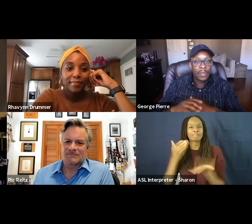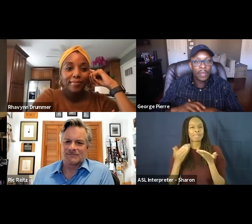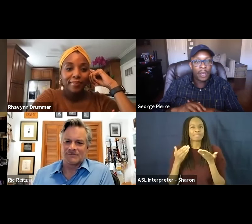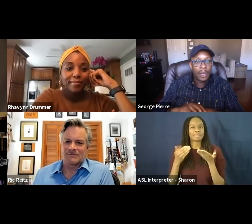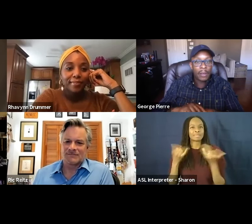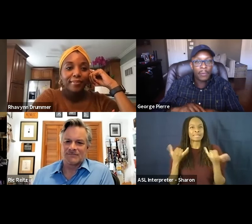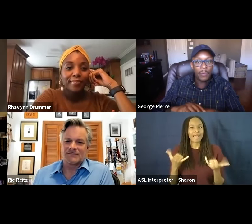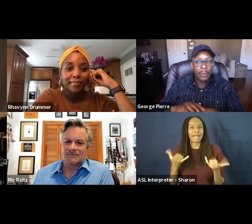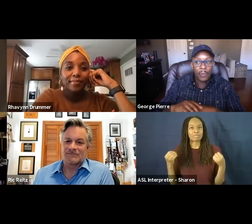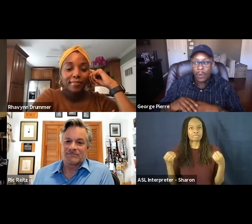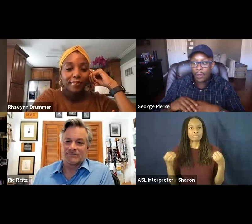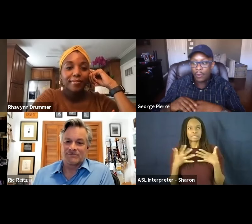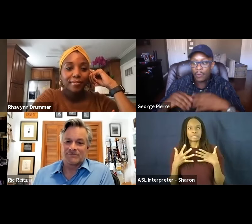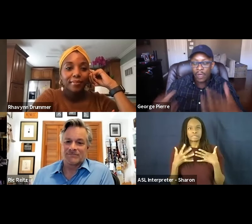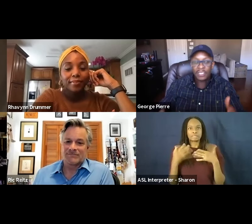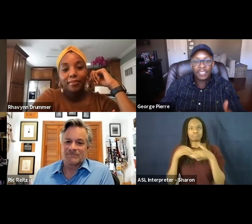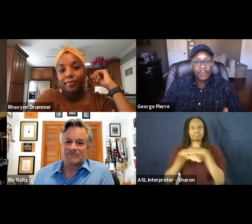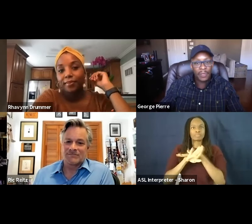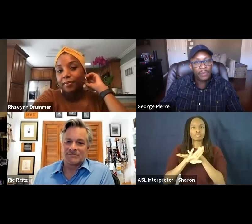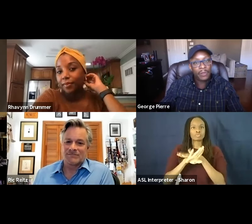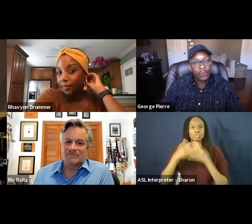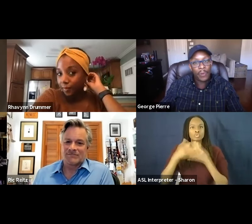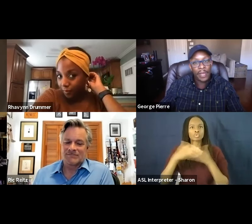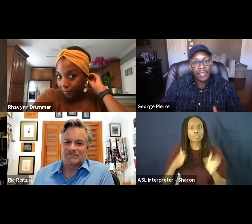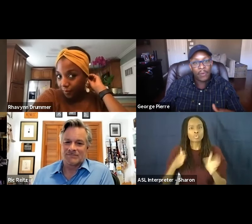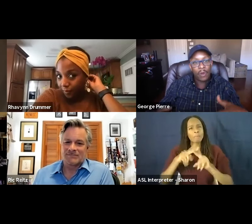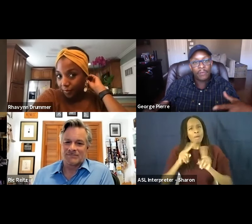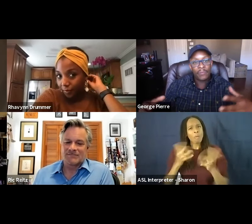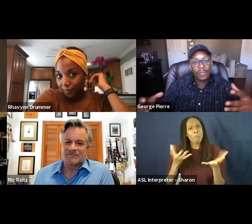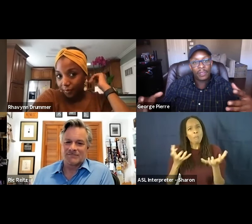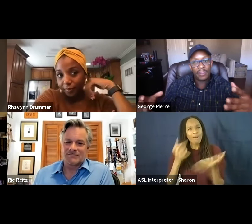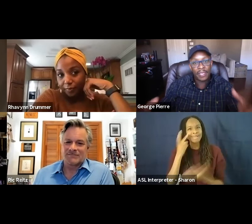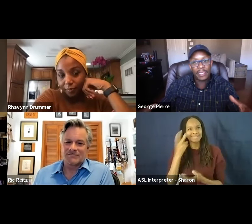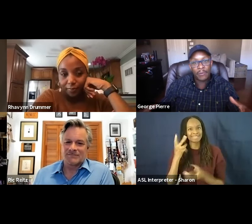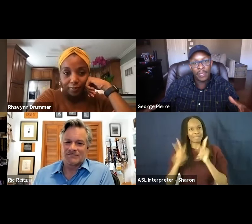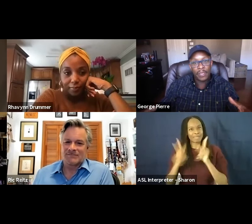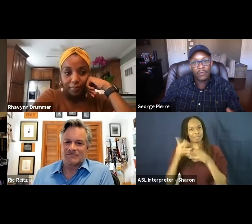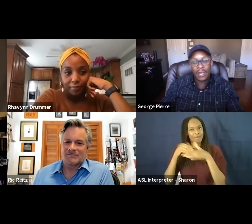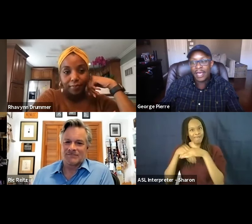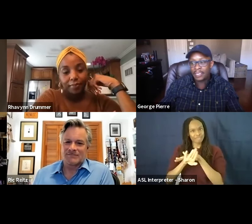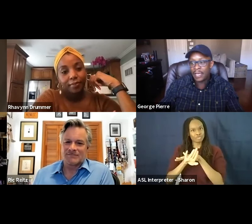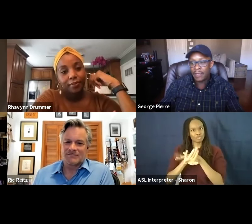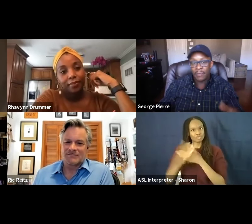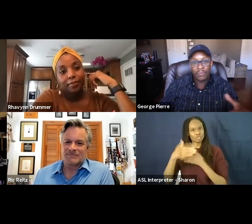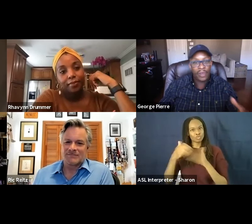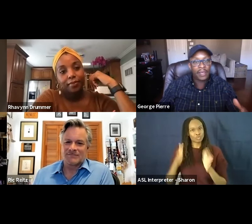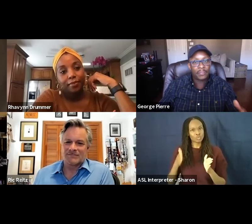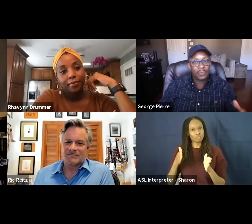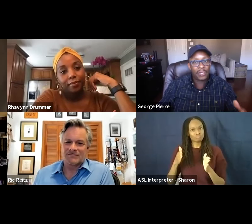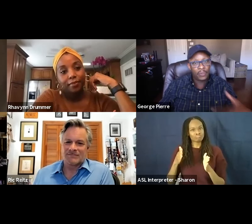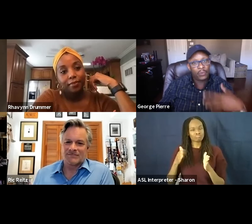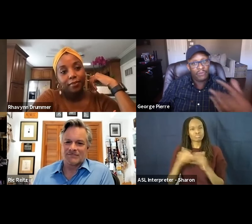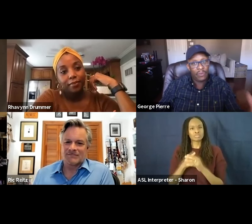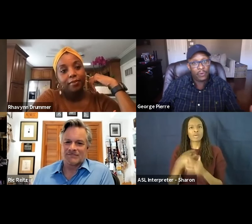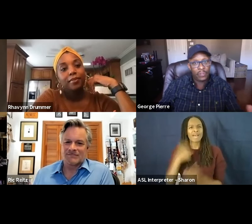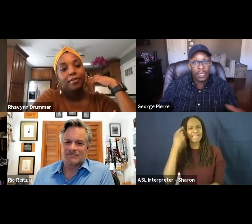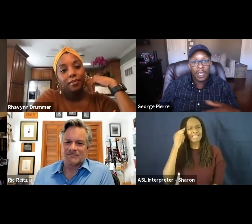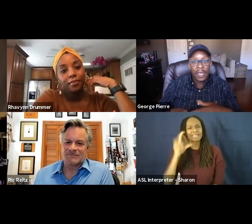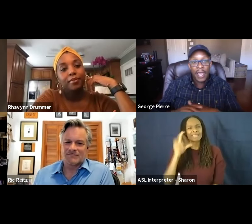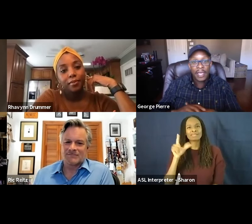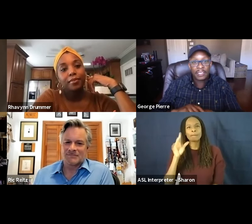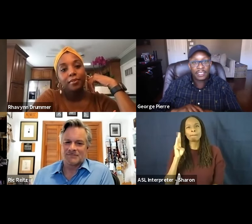room. But we want to see the people in the room. And I think one of the things that are being utilized now, I think Breakdown Express, which we've